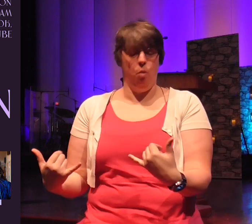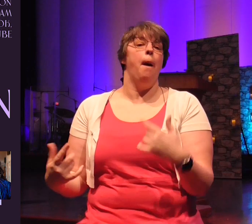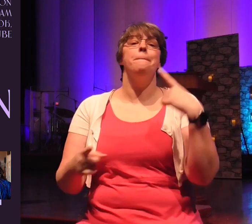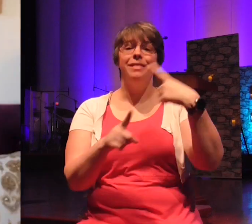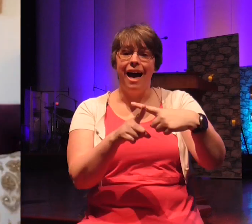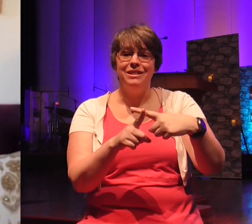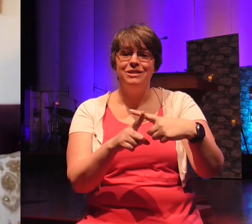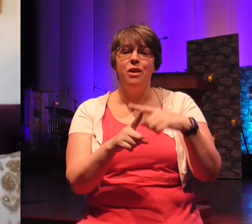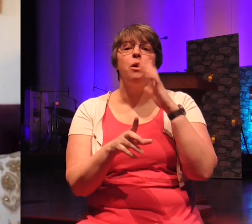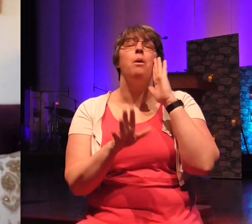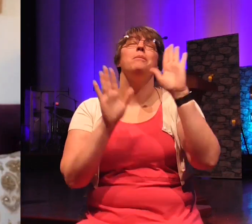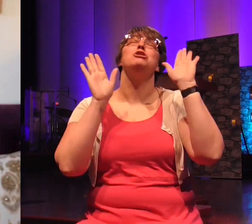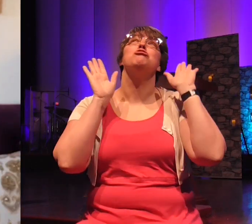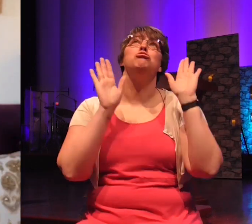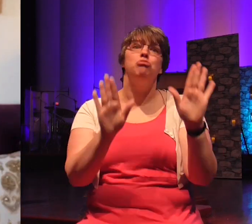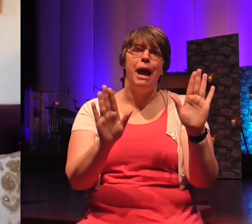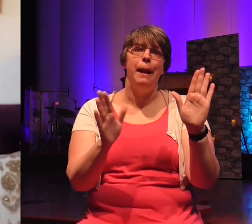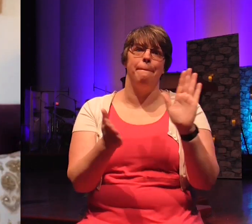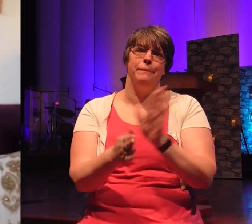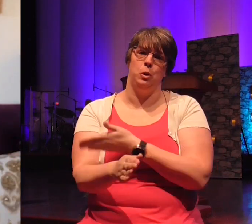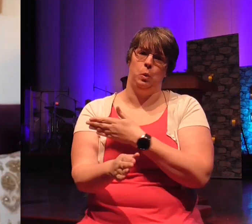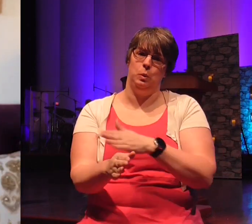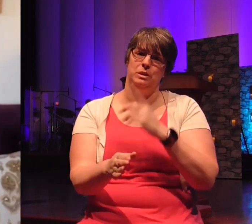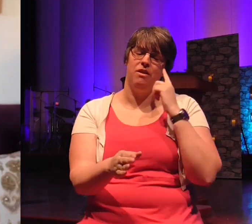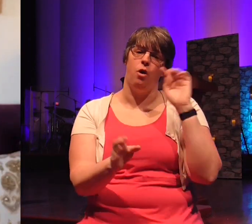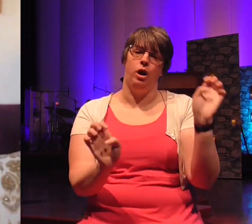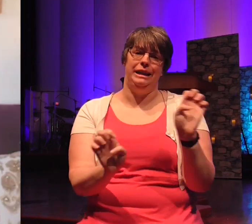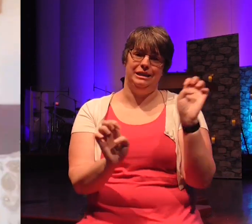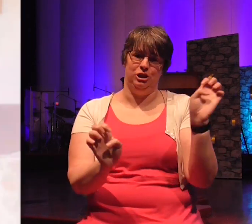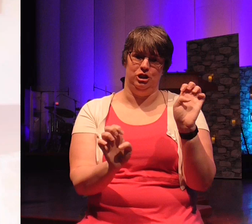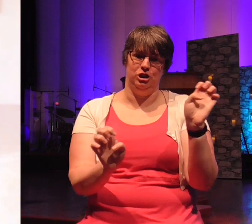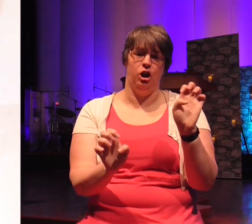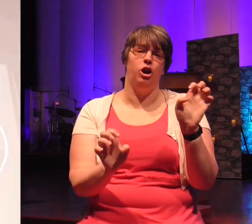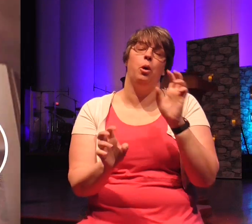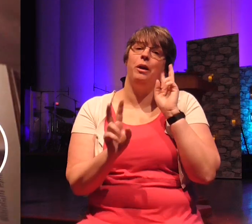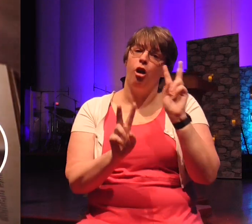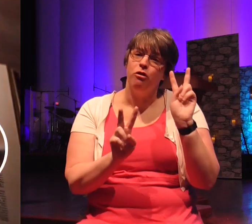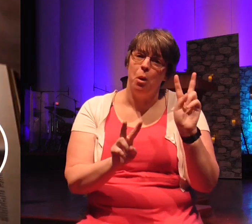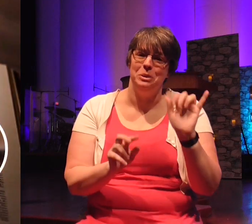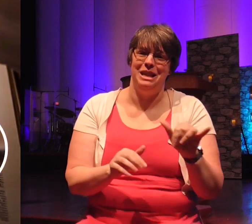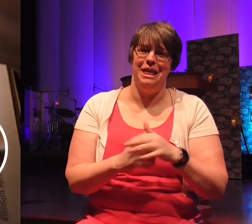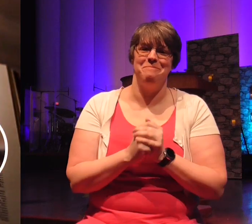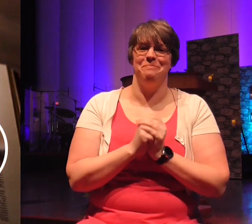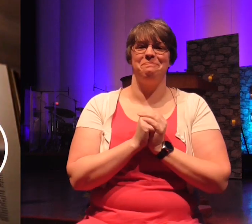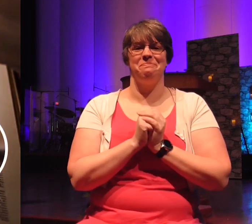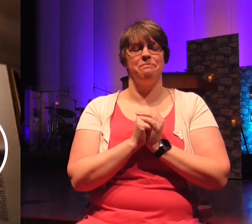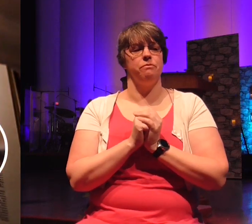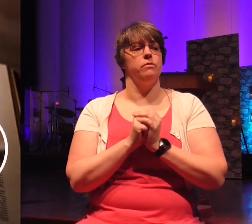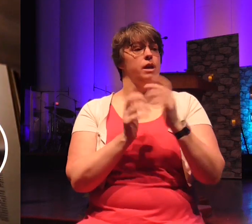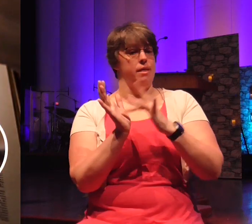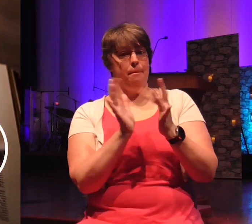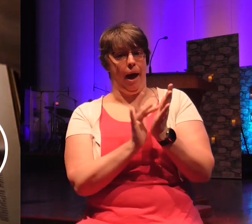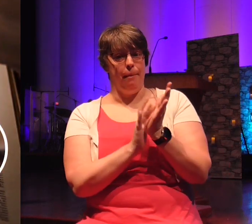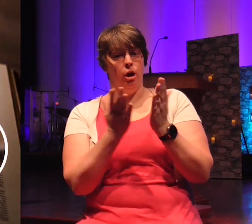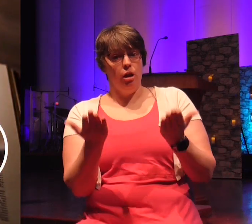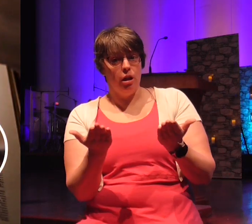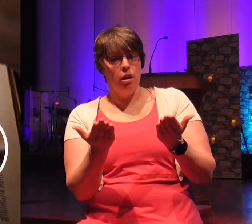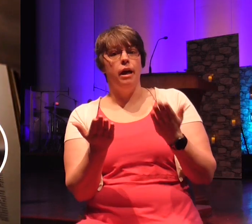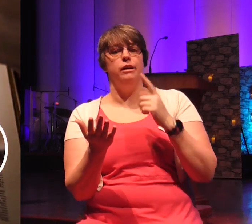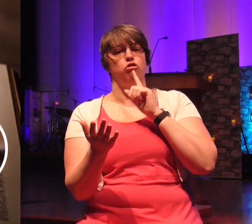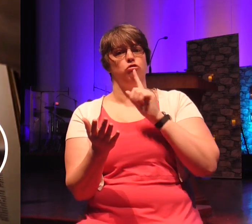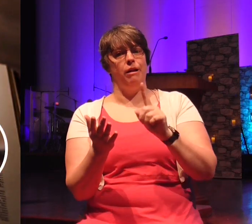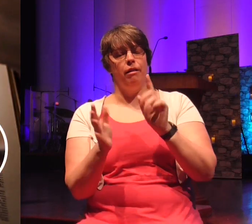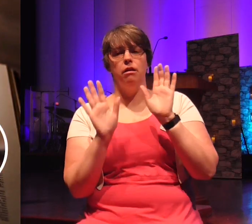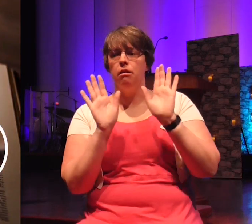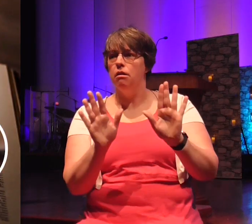great music for Easter Sunday. We look forward to having you with us. The Bible is a fascinating collection of stories,